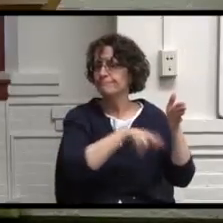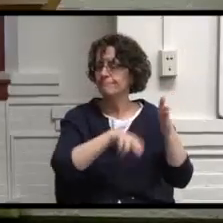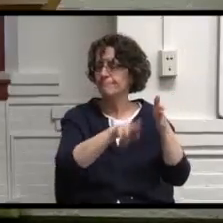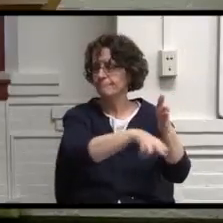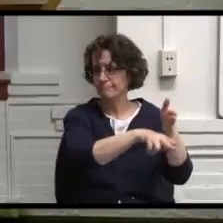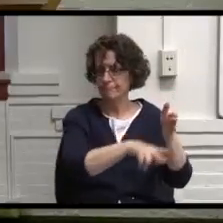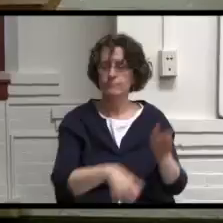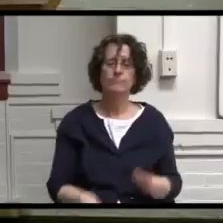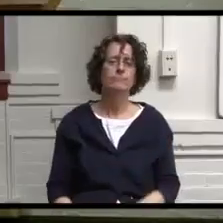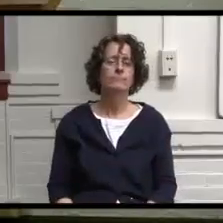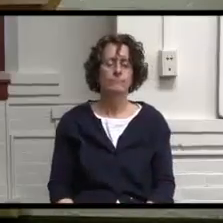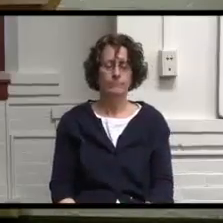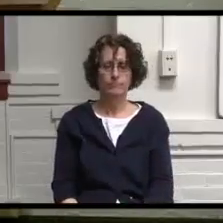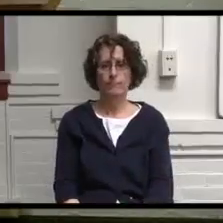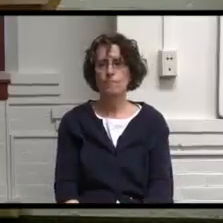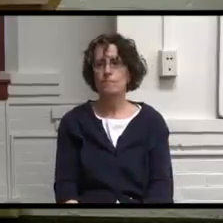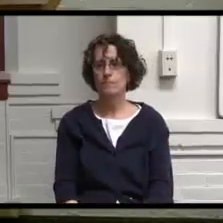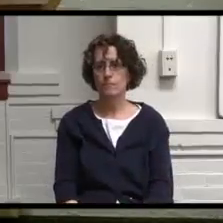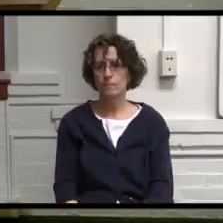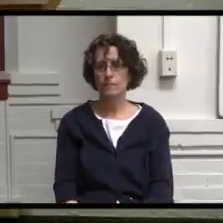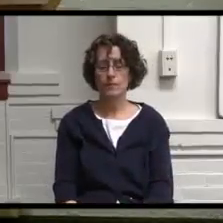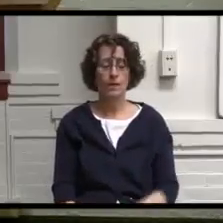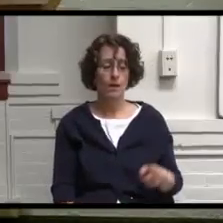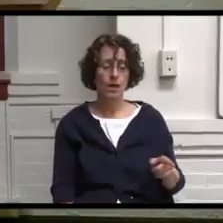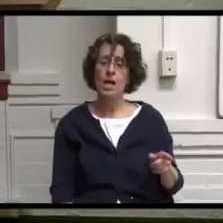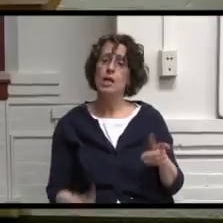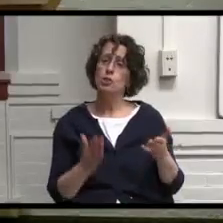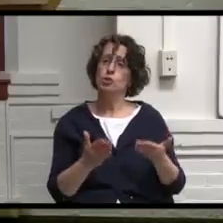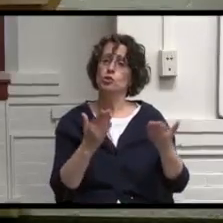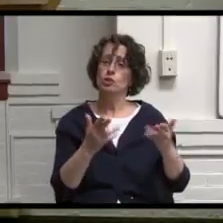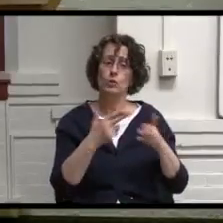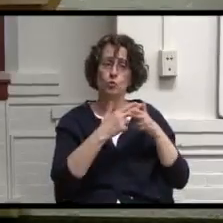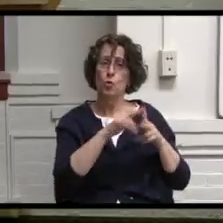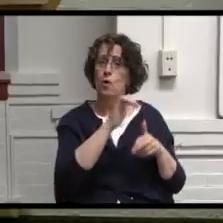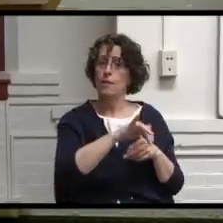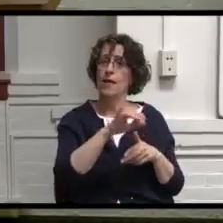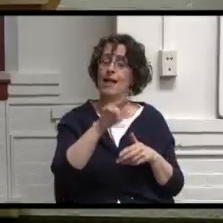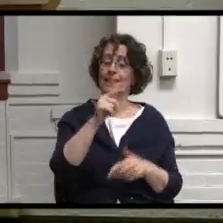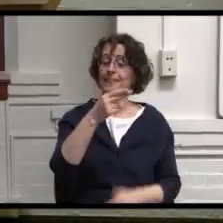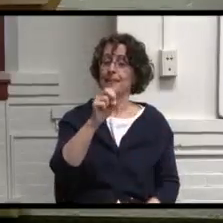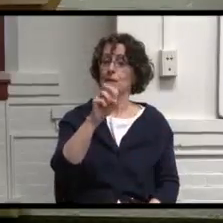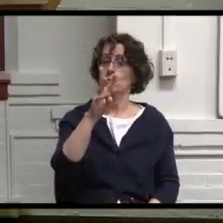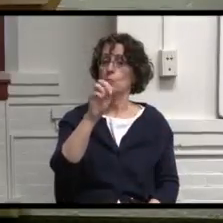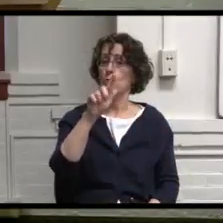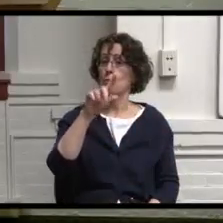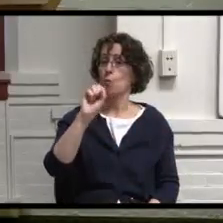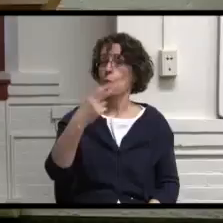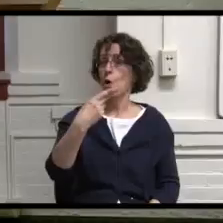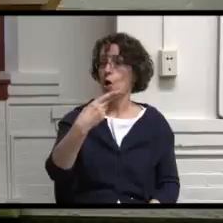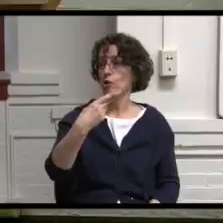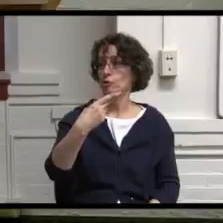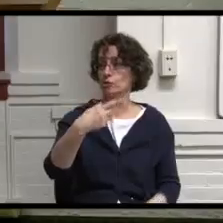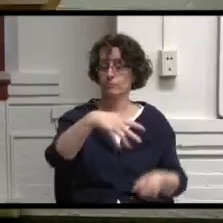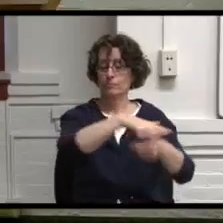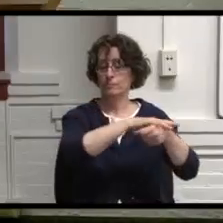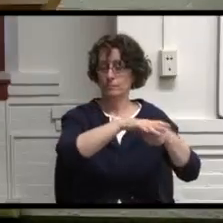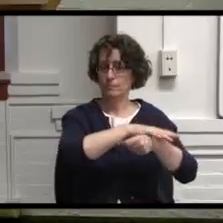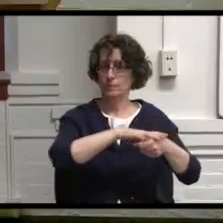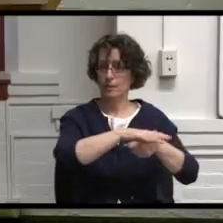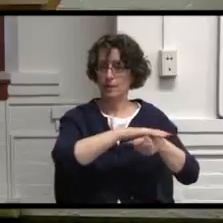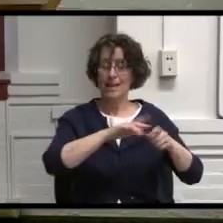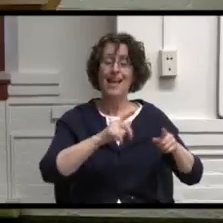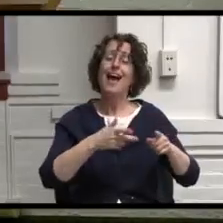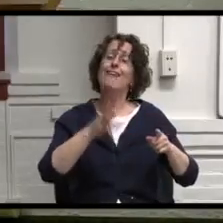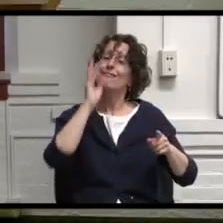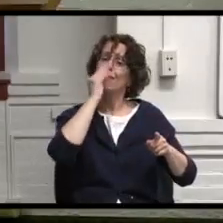The suggestion is that the new section be named the Walsh section. The town establish a flower garden in the area